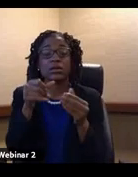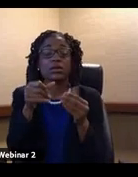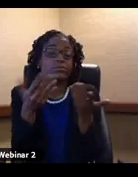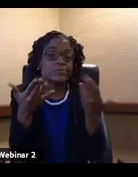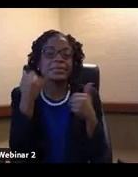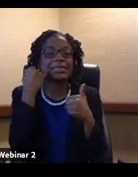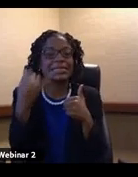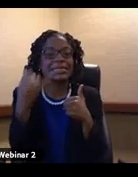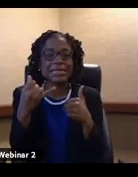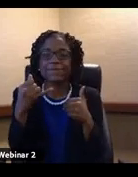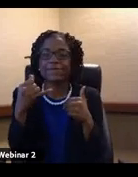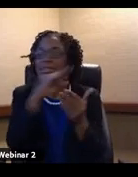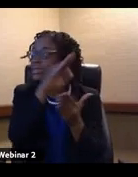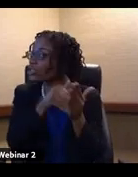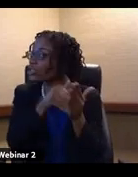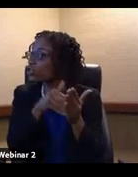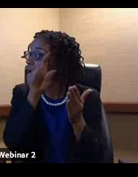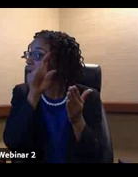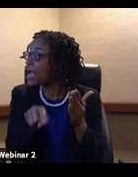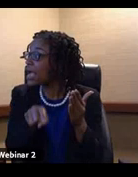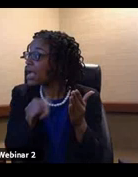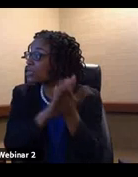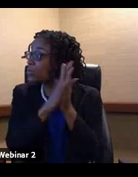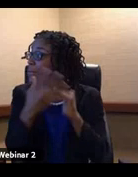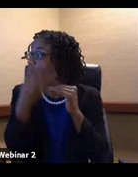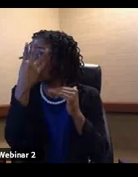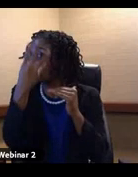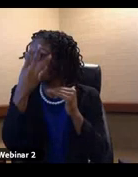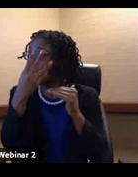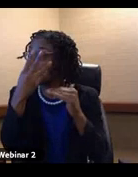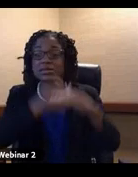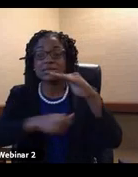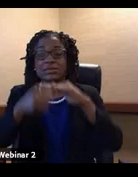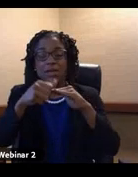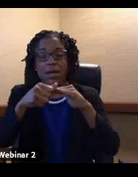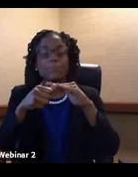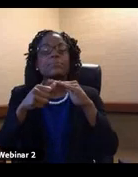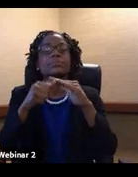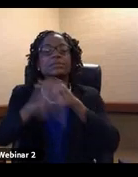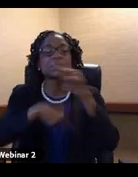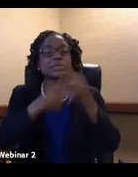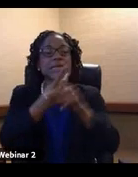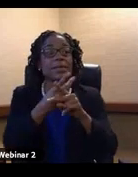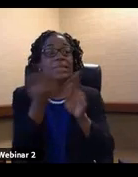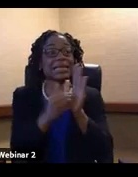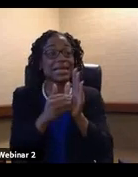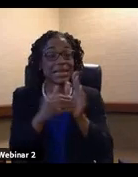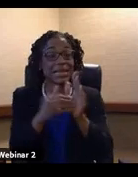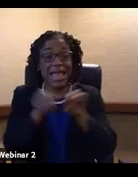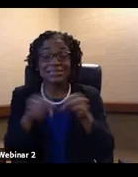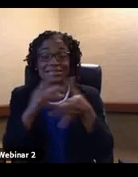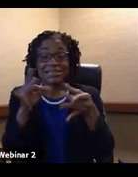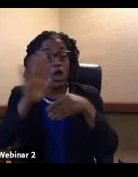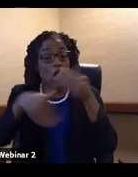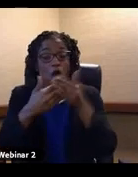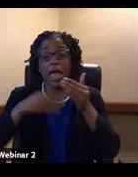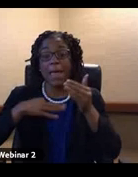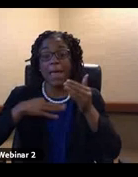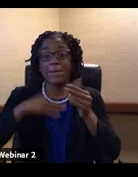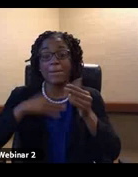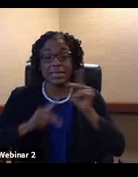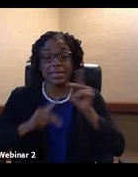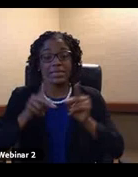a domestic violence center has to be one of the 4 subtypes. And again, as the solicitation states, that all